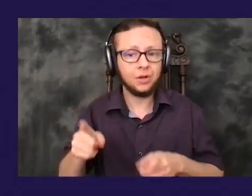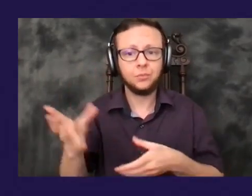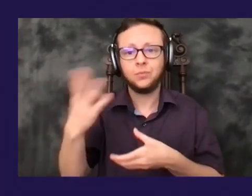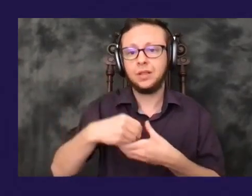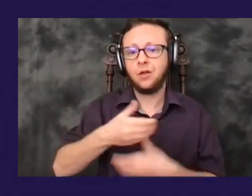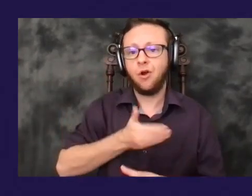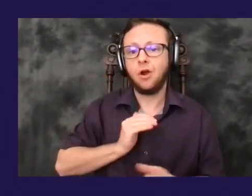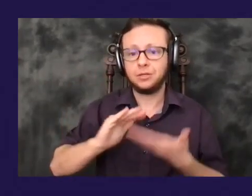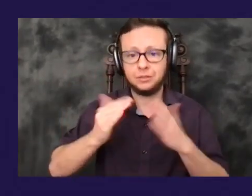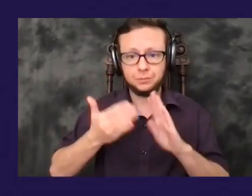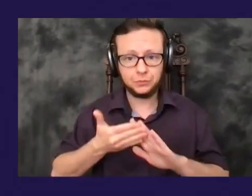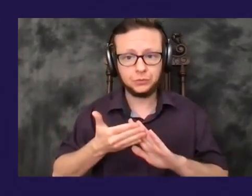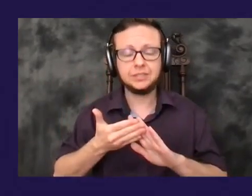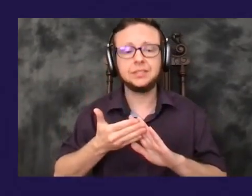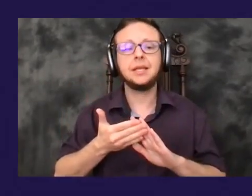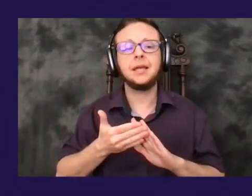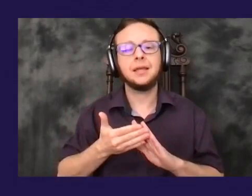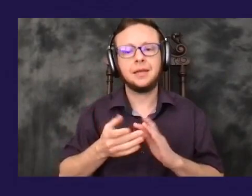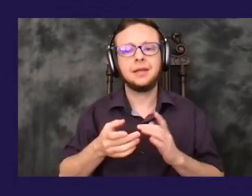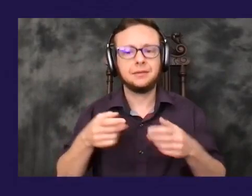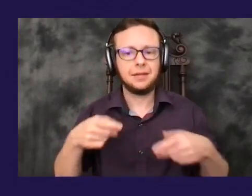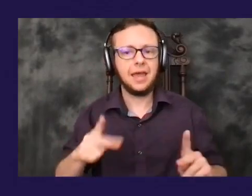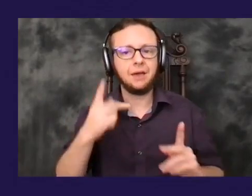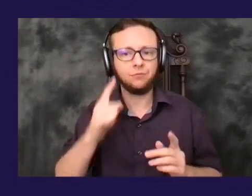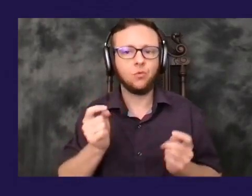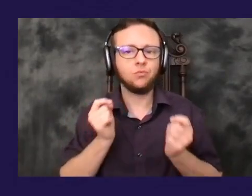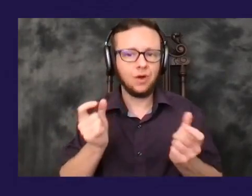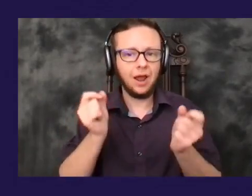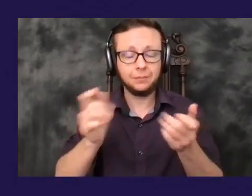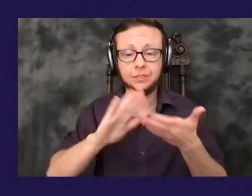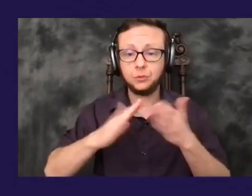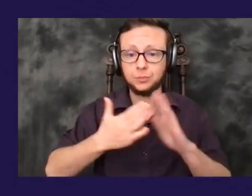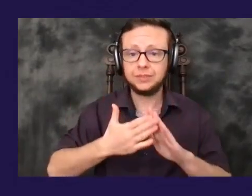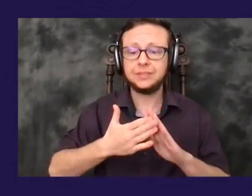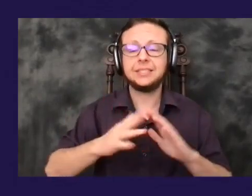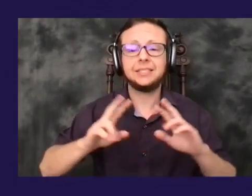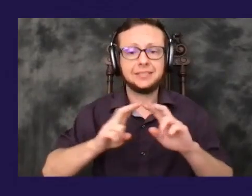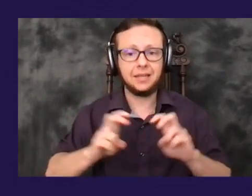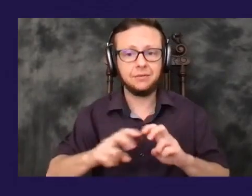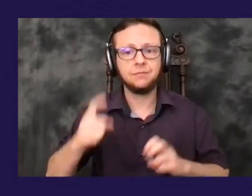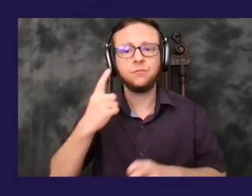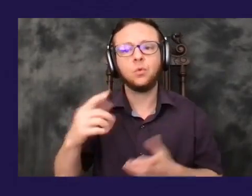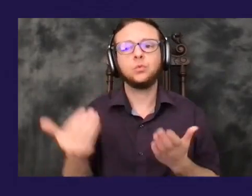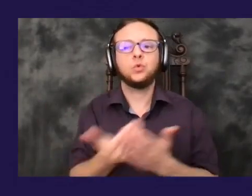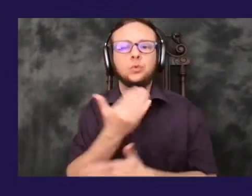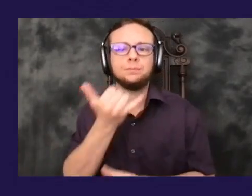and allowed for a rapid community assessments of new misinformation.